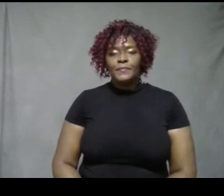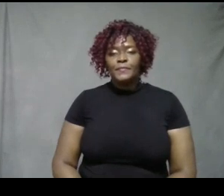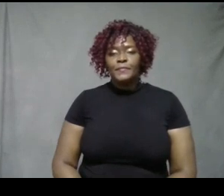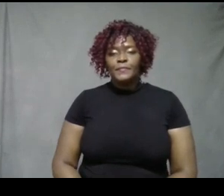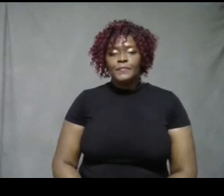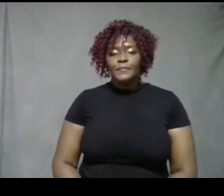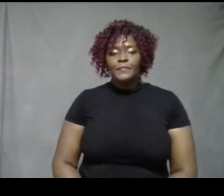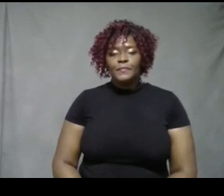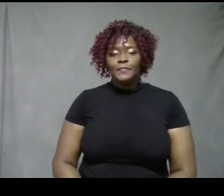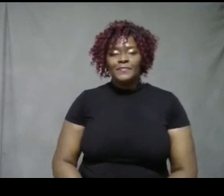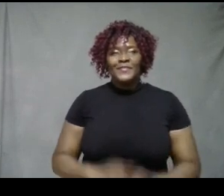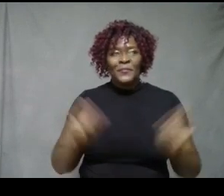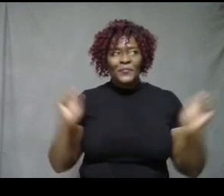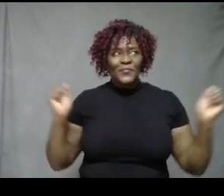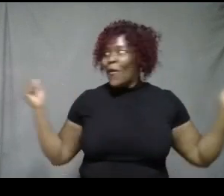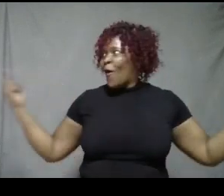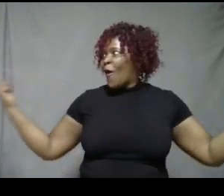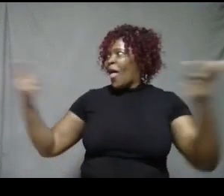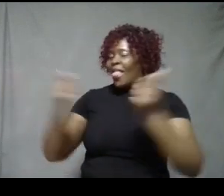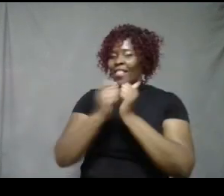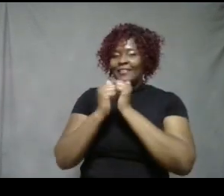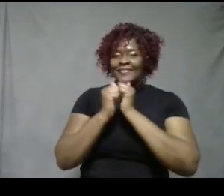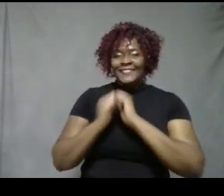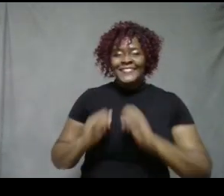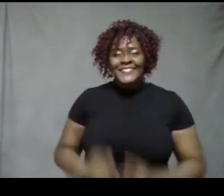You get all of us. Yeah.